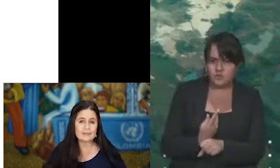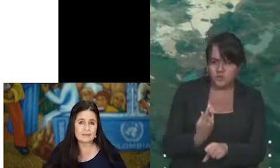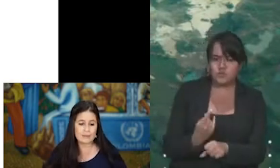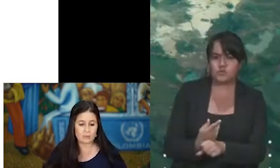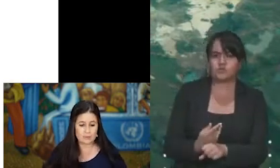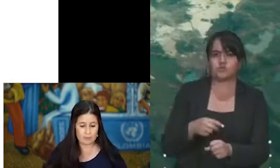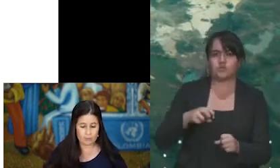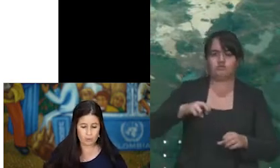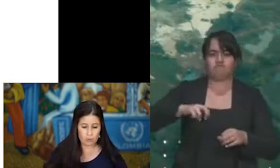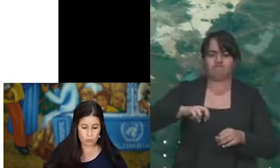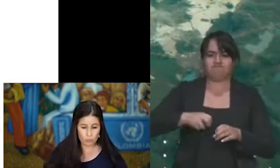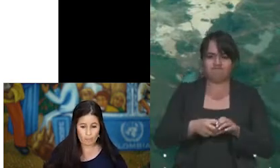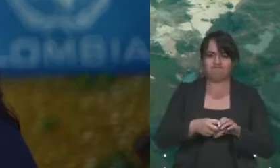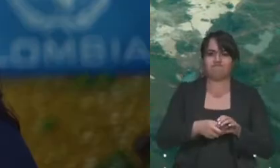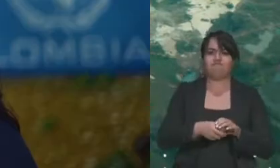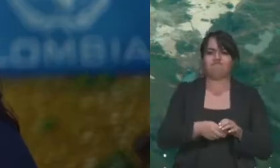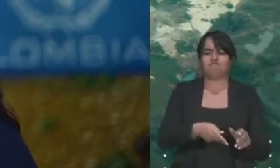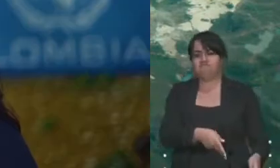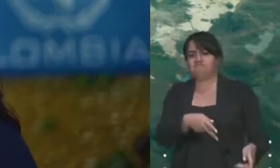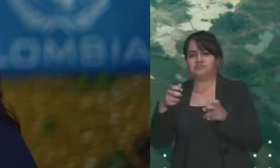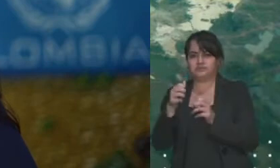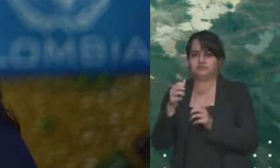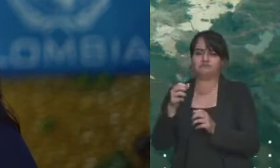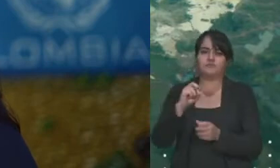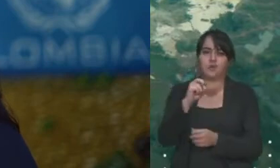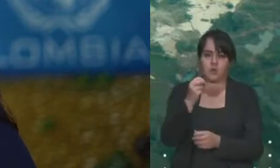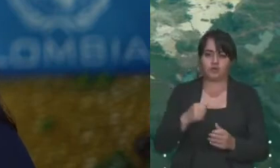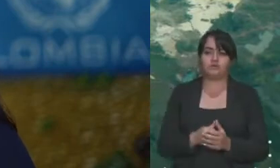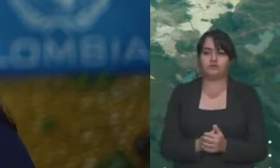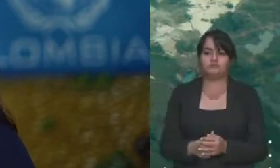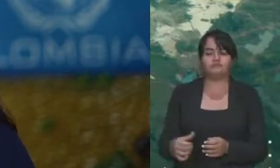found throughout the study of the 10 rivers that have been studied.